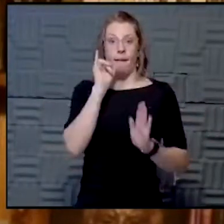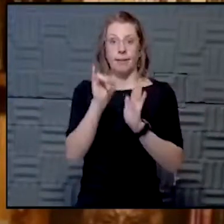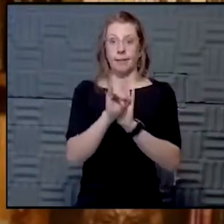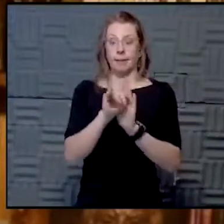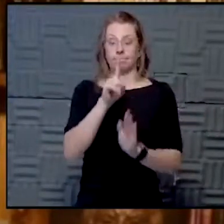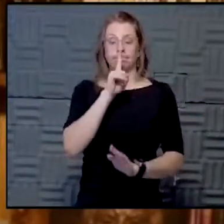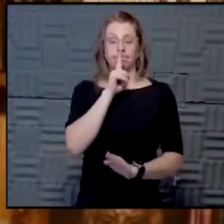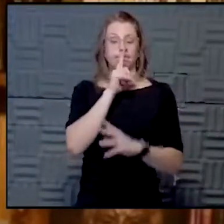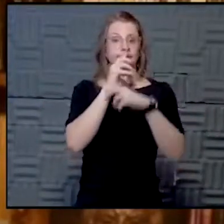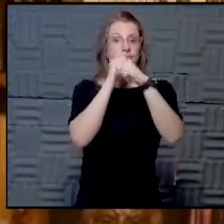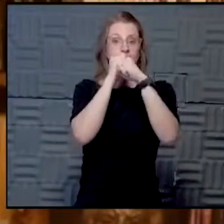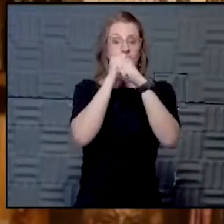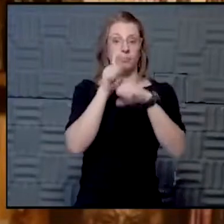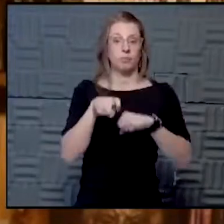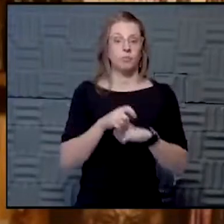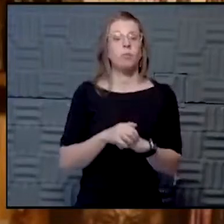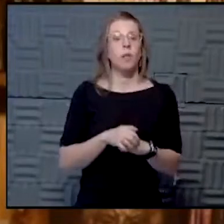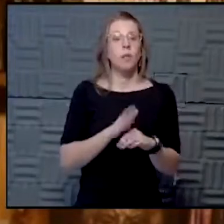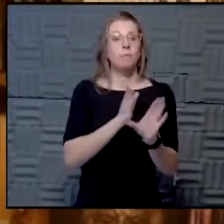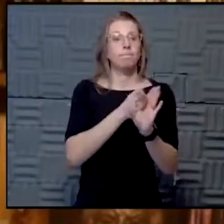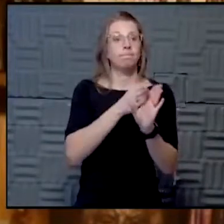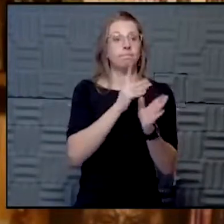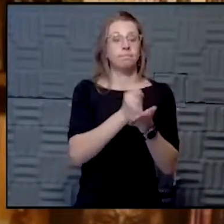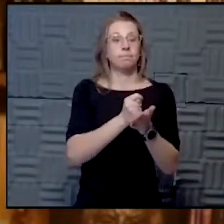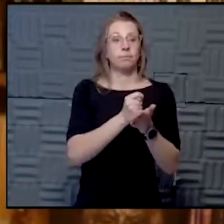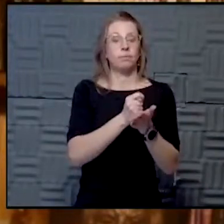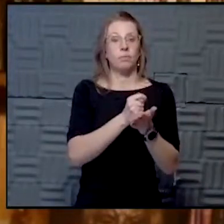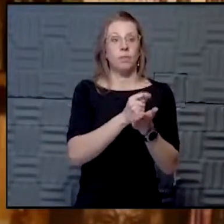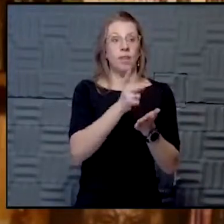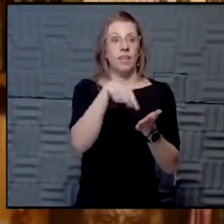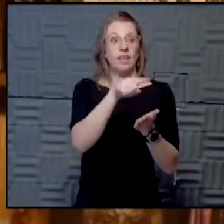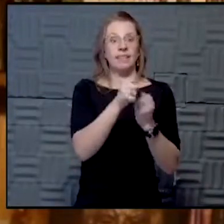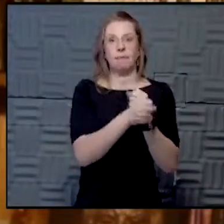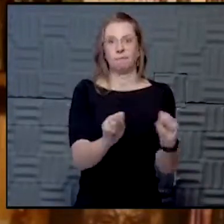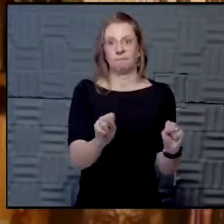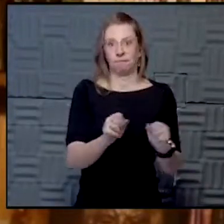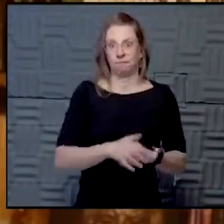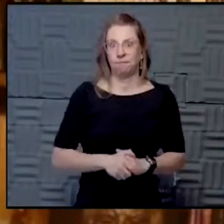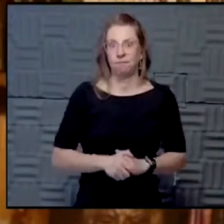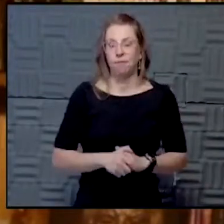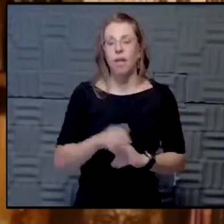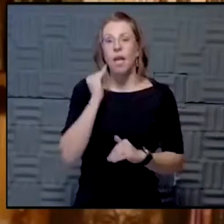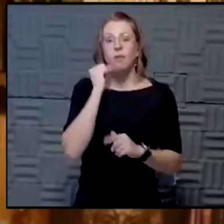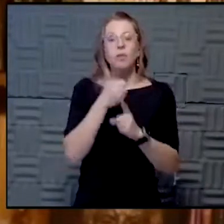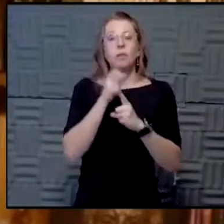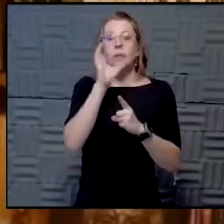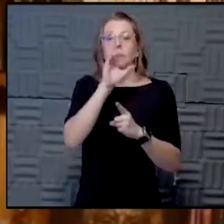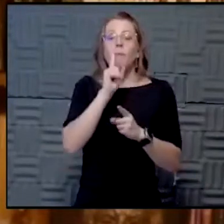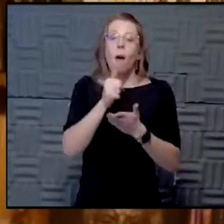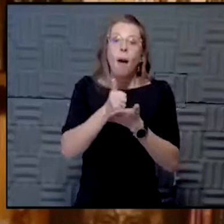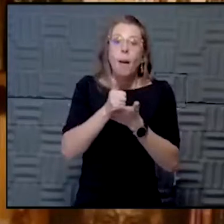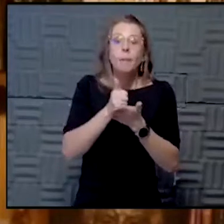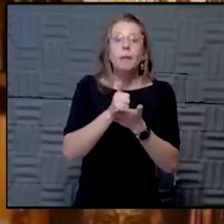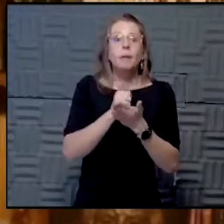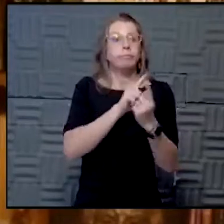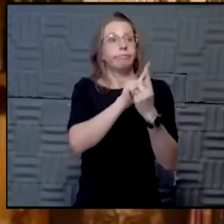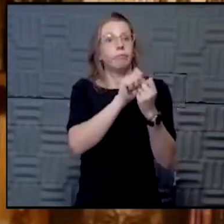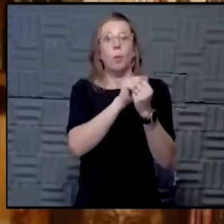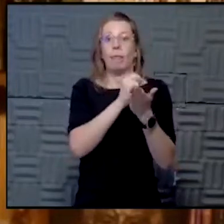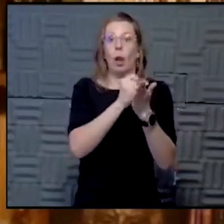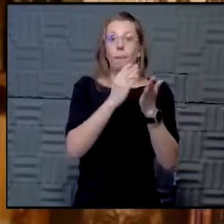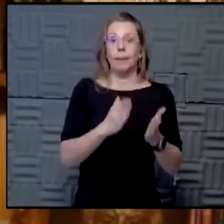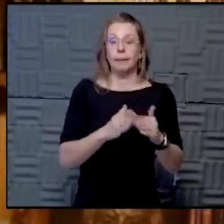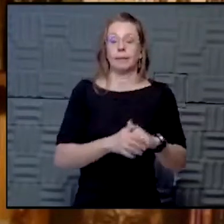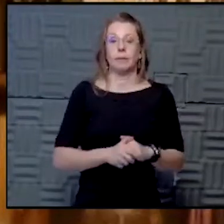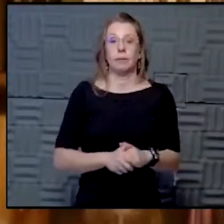the psychotherapeutic frame is incredibly safe, that if you seek help and you go see a therapist, they are